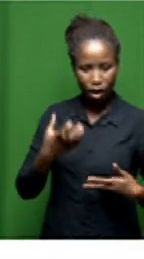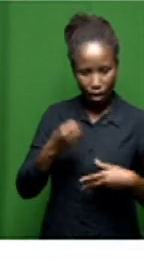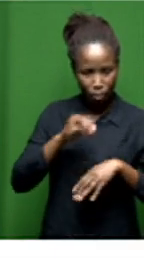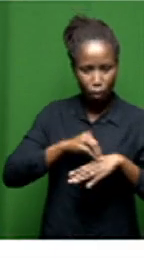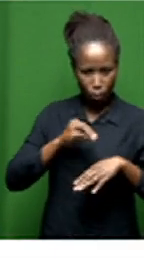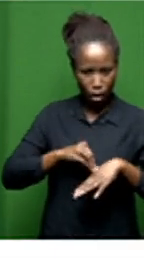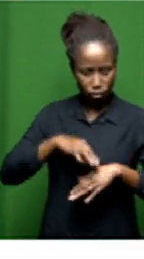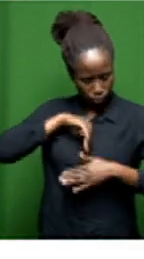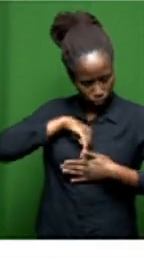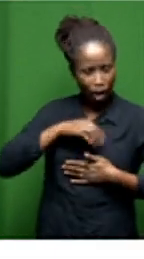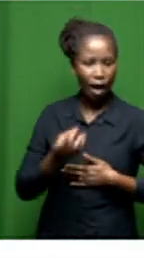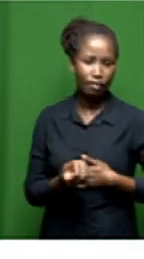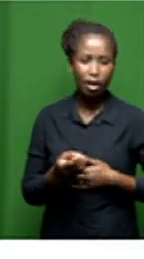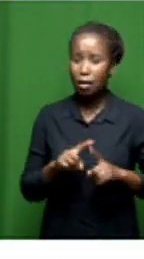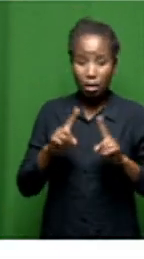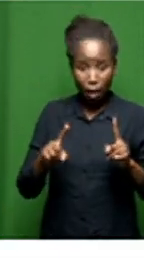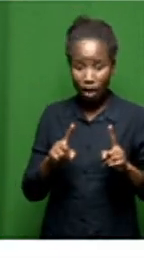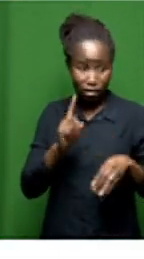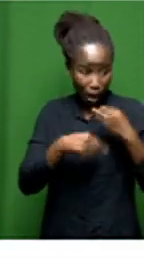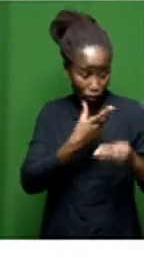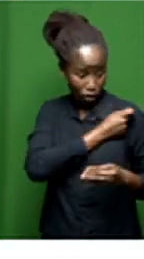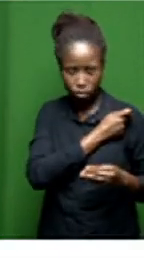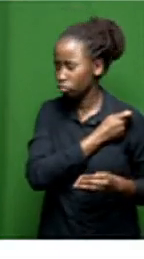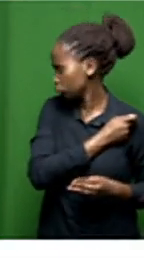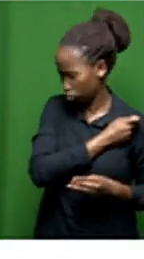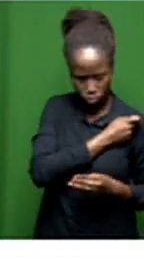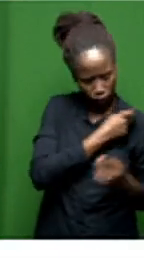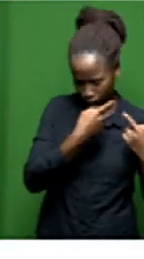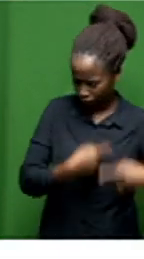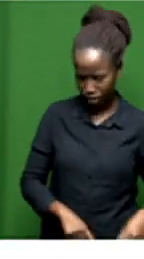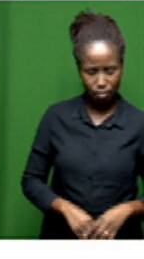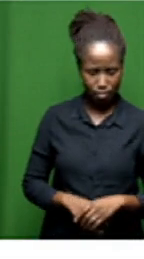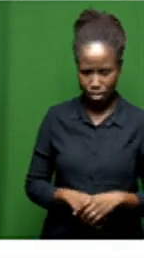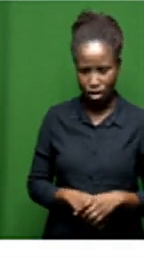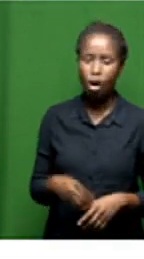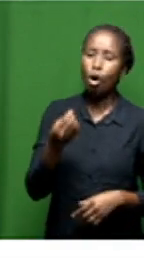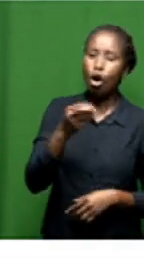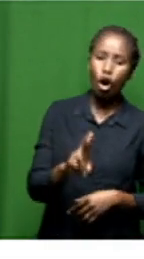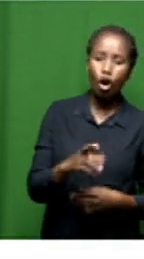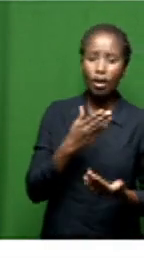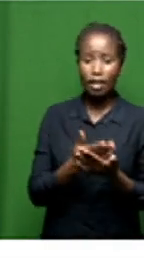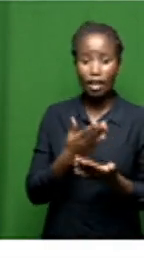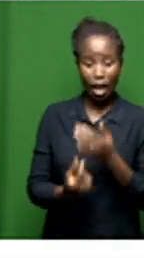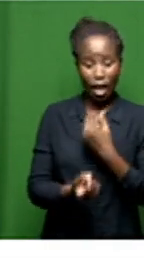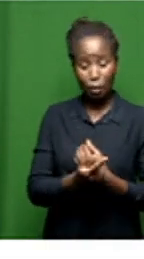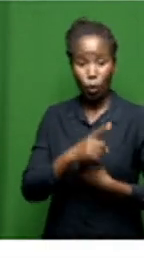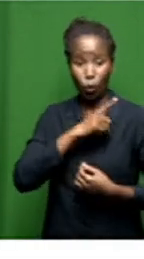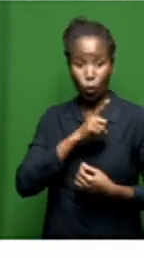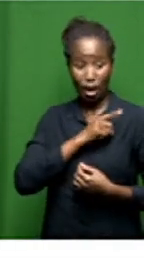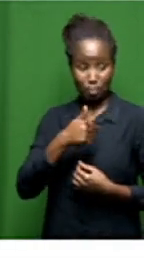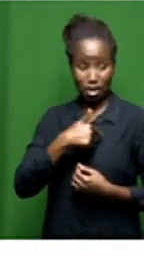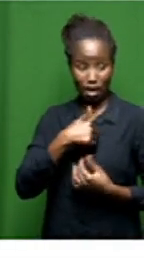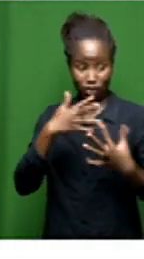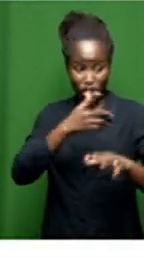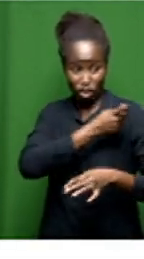underlying disease, but it has nothing to do with the vaccination. It has nothing to do with COVID-19 jab that I have